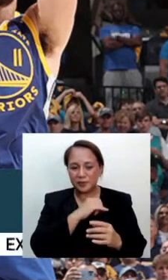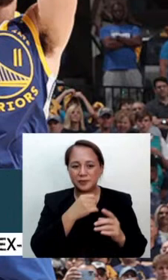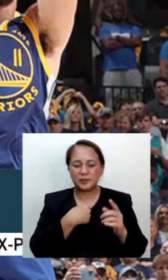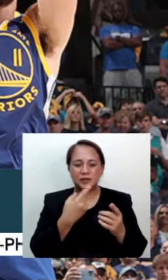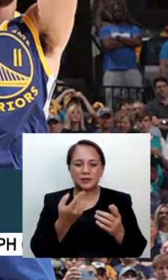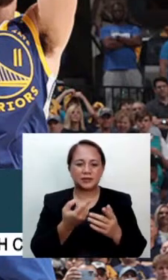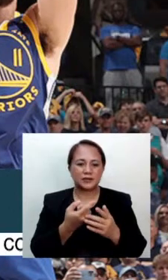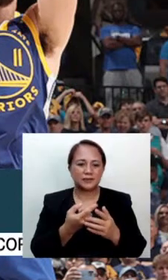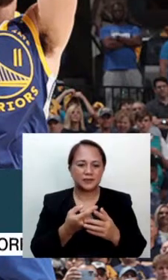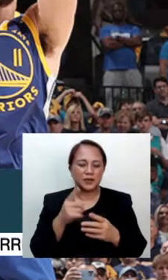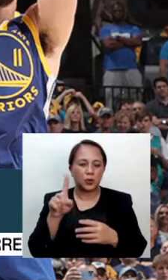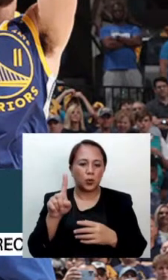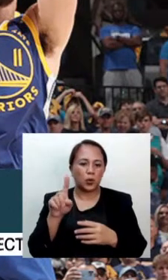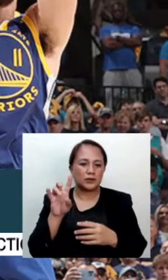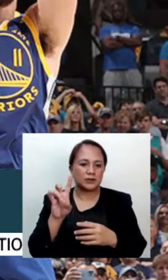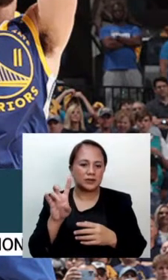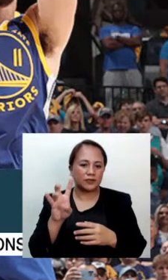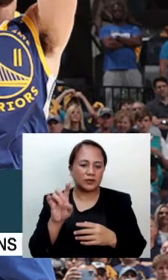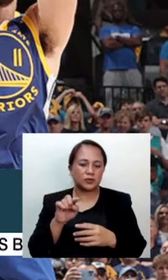victorious